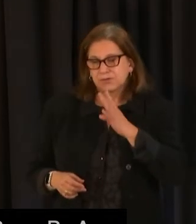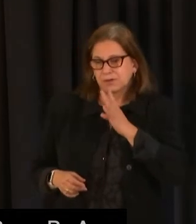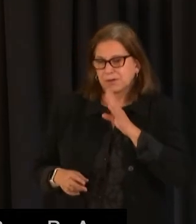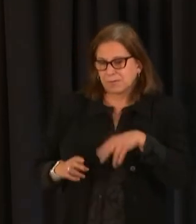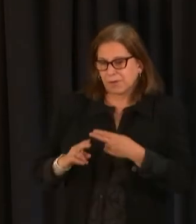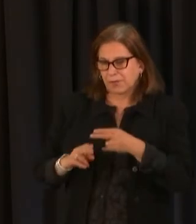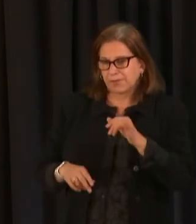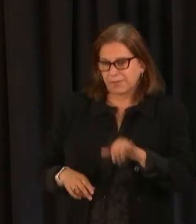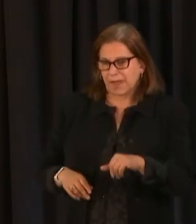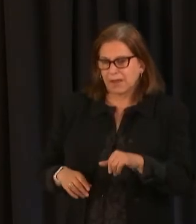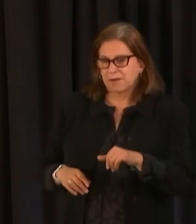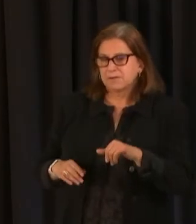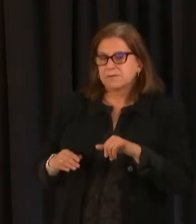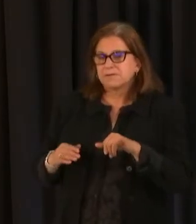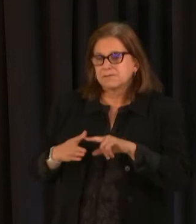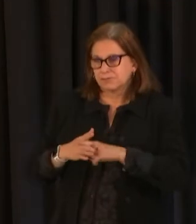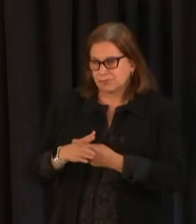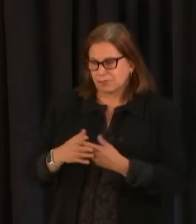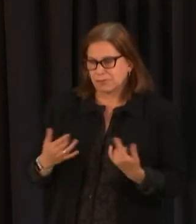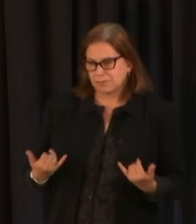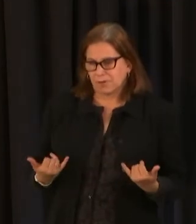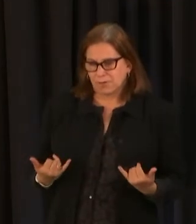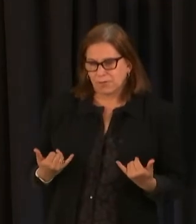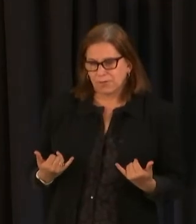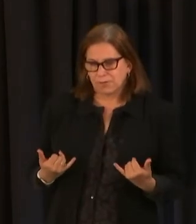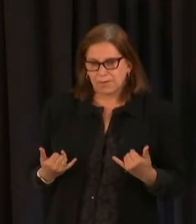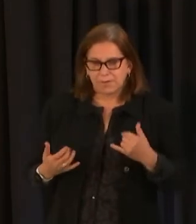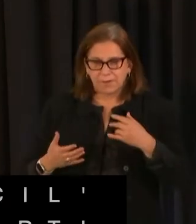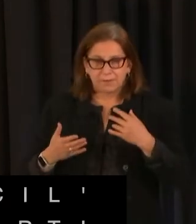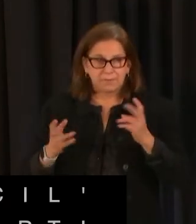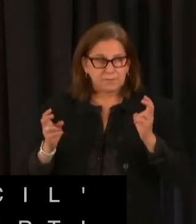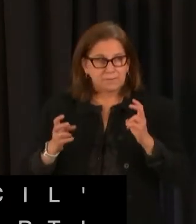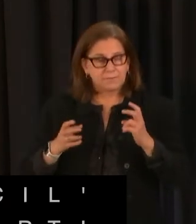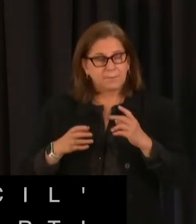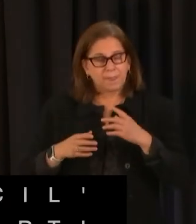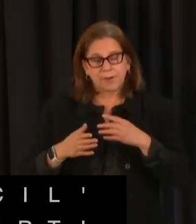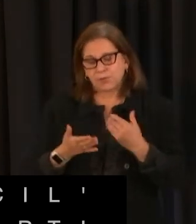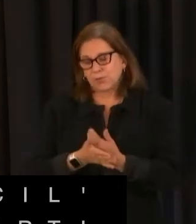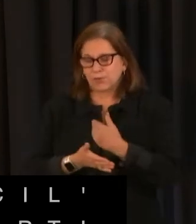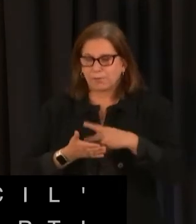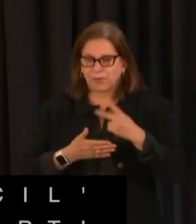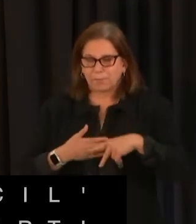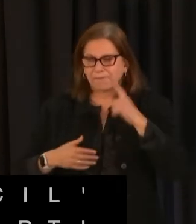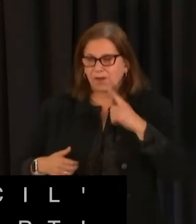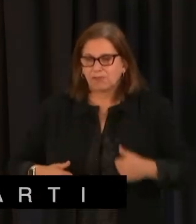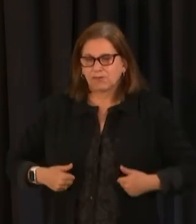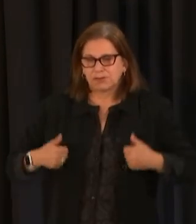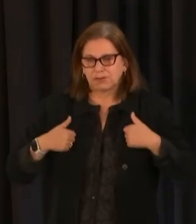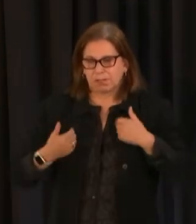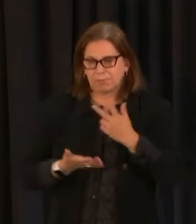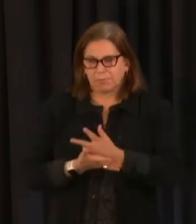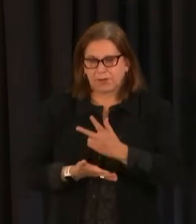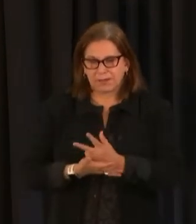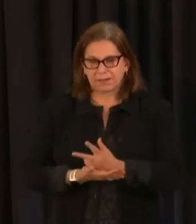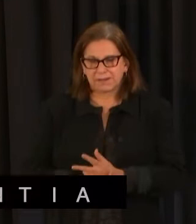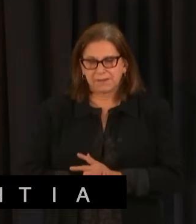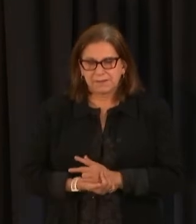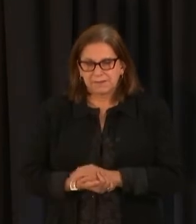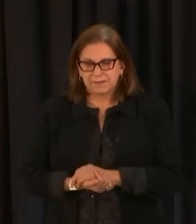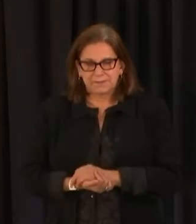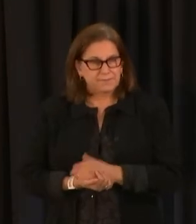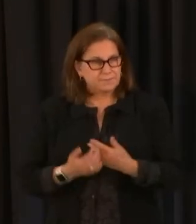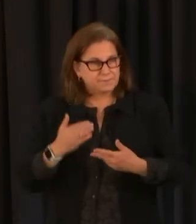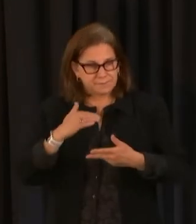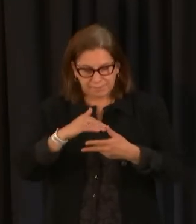legislation that's starting a new program for residential parking. Thank you, Mayor. So the tiered